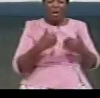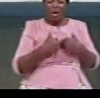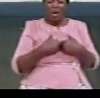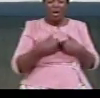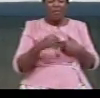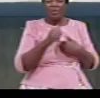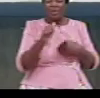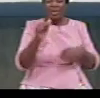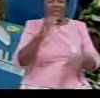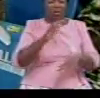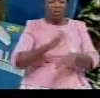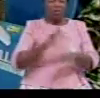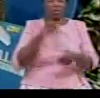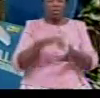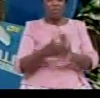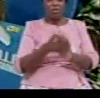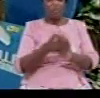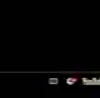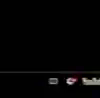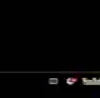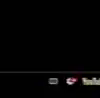touch, a